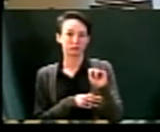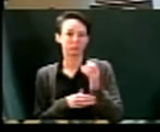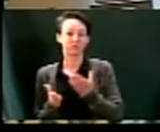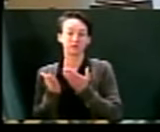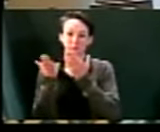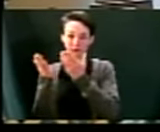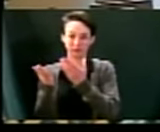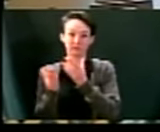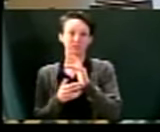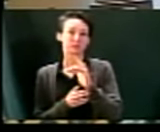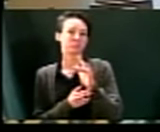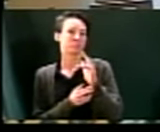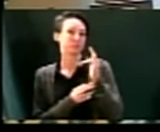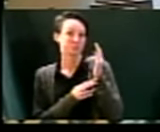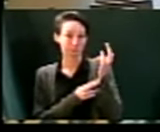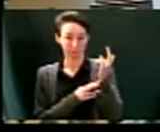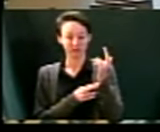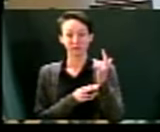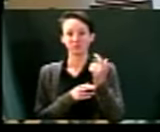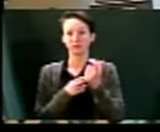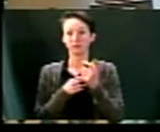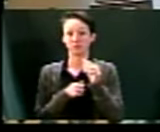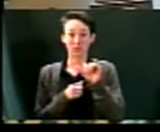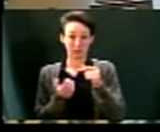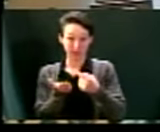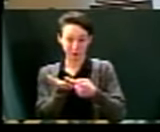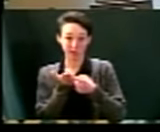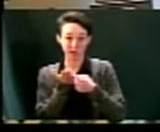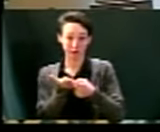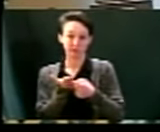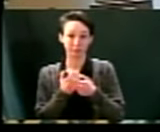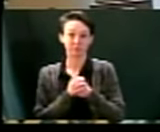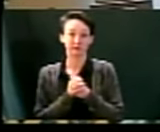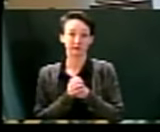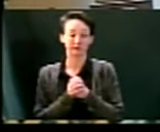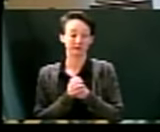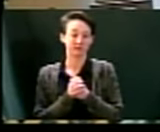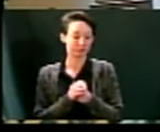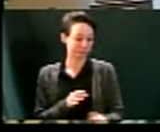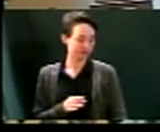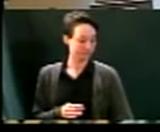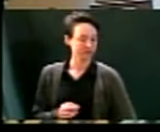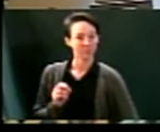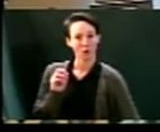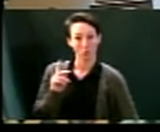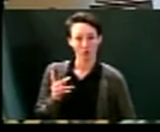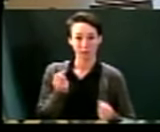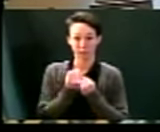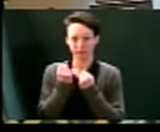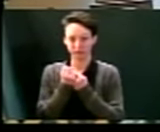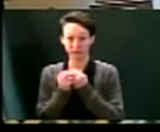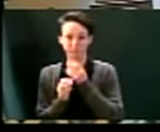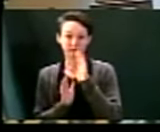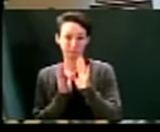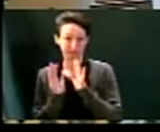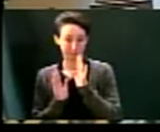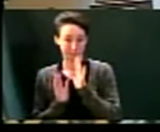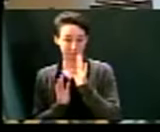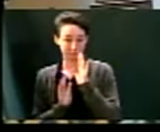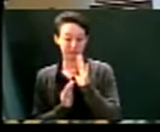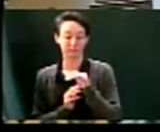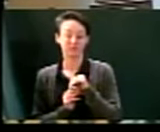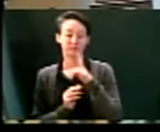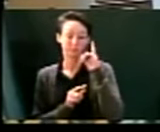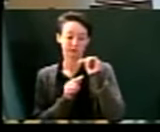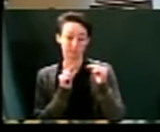made by Ms. Owen, seconded by Ms. Roundtree. Any discussion on this item? Okay, all in favor say aye.